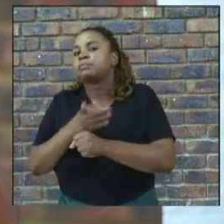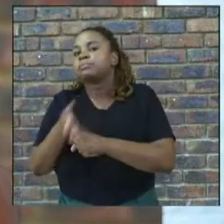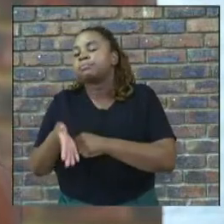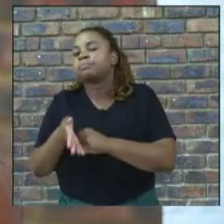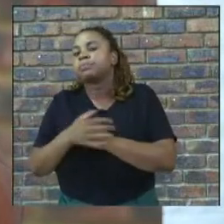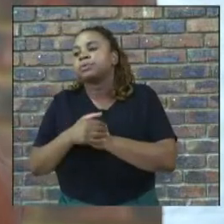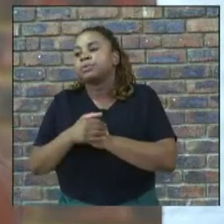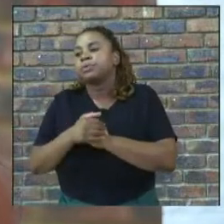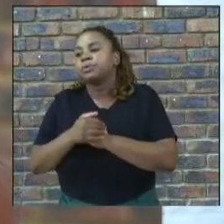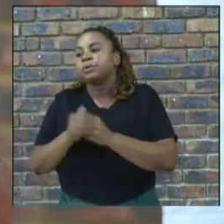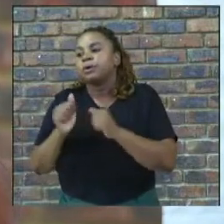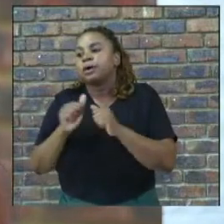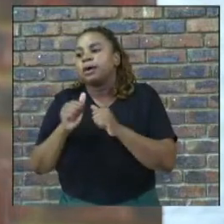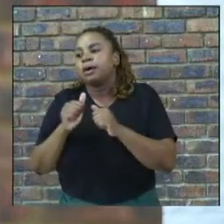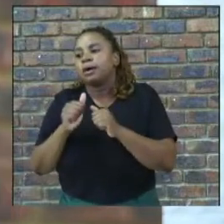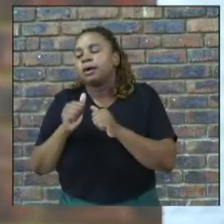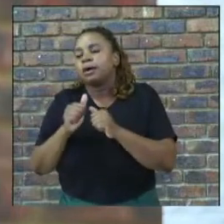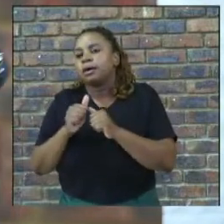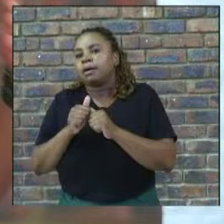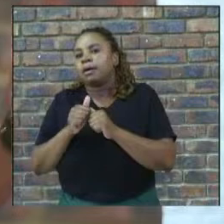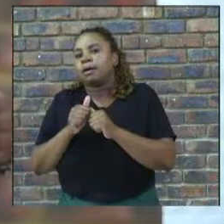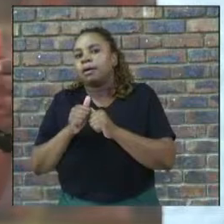sister Wago Vale Lena says,